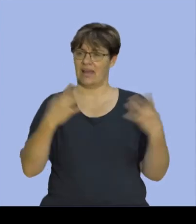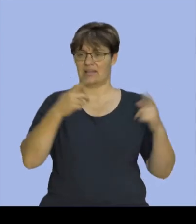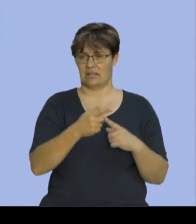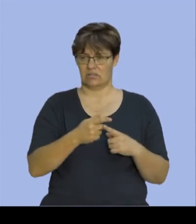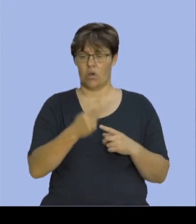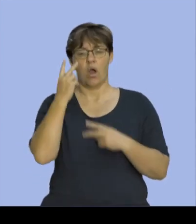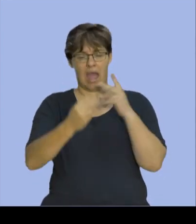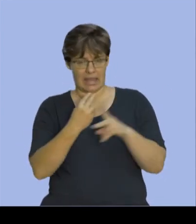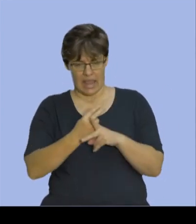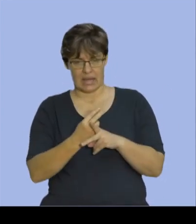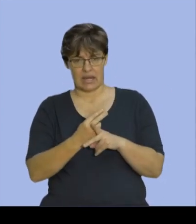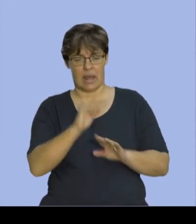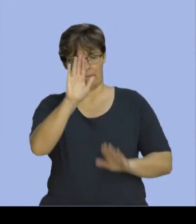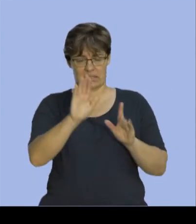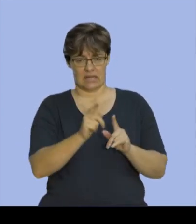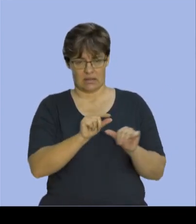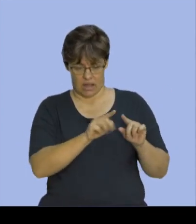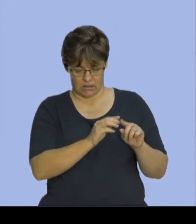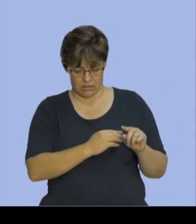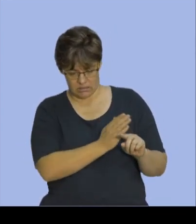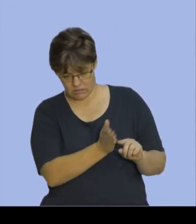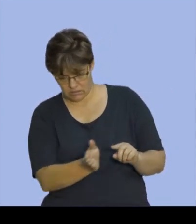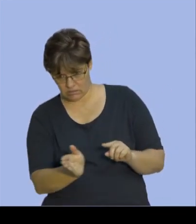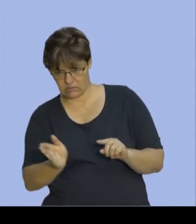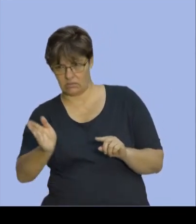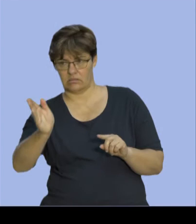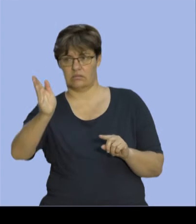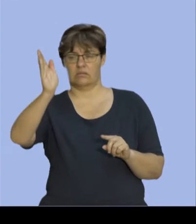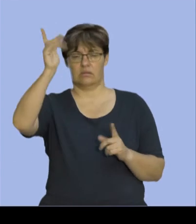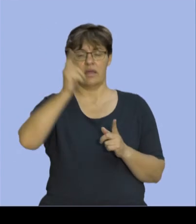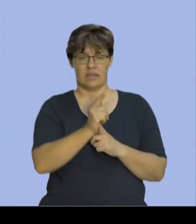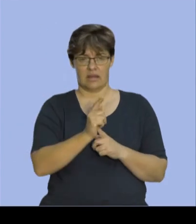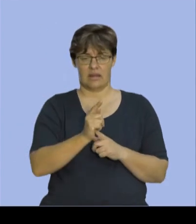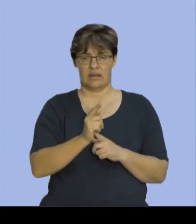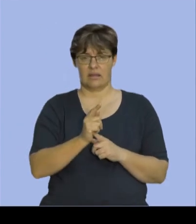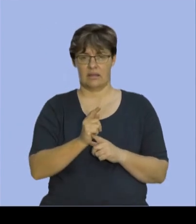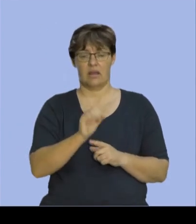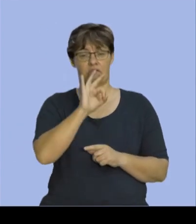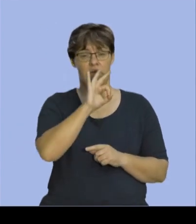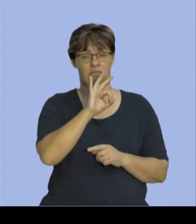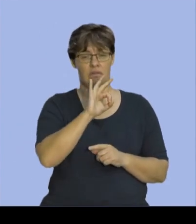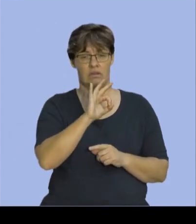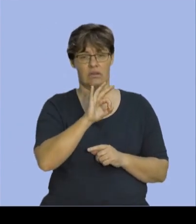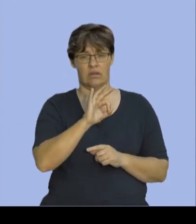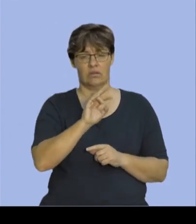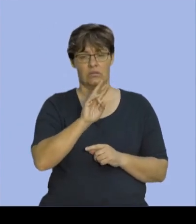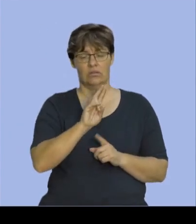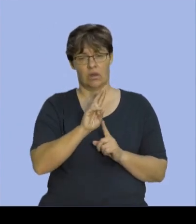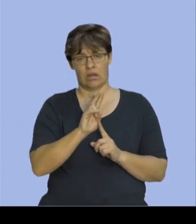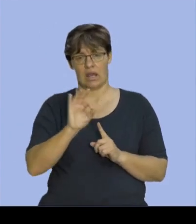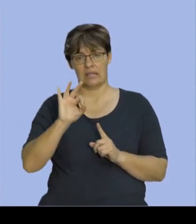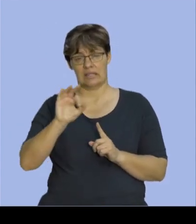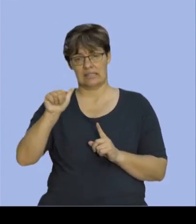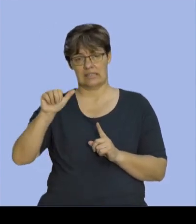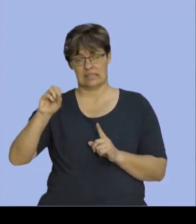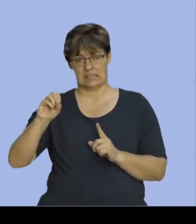initially looking like, right? So it is repeating now the pattern to go up there, and then it goes down there. It means from